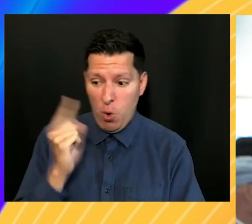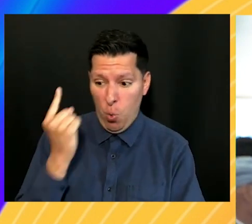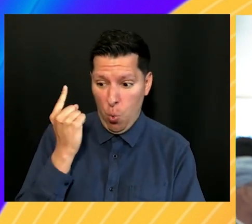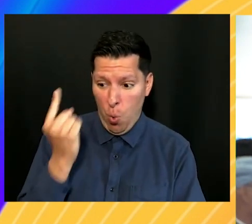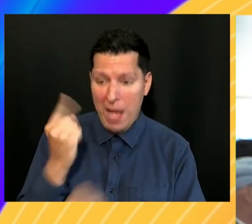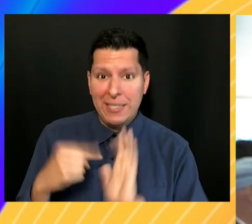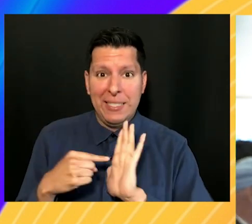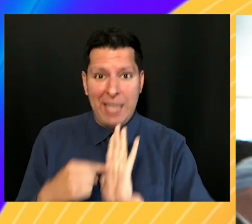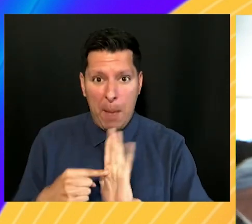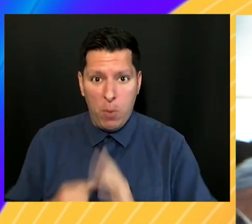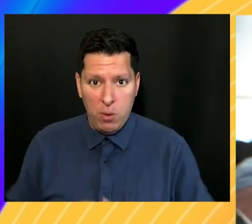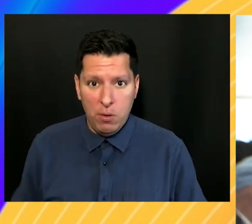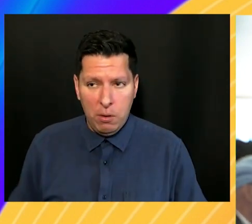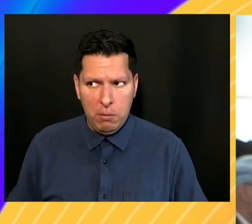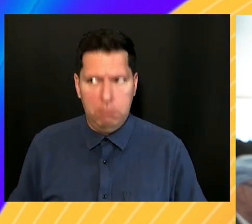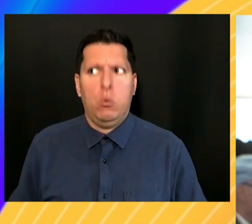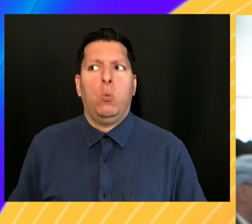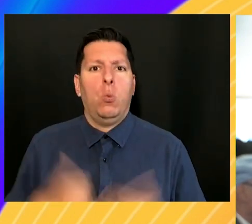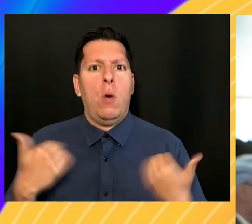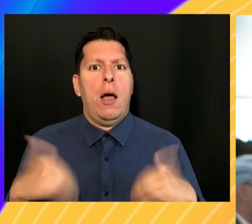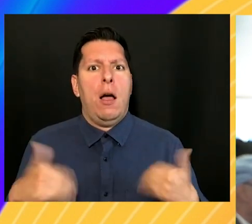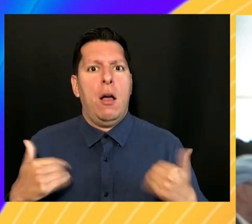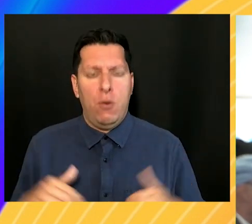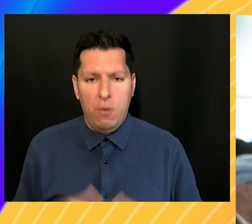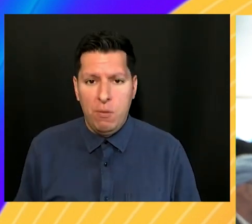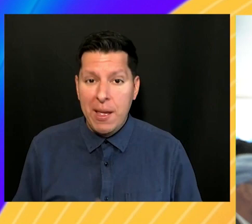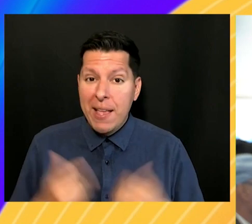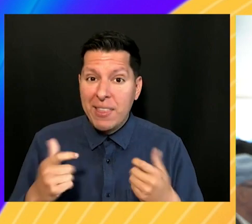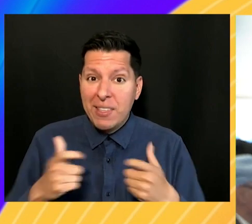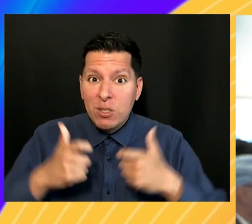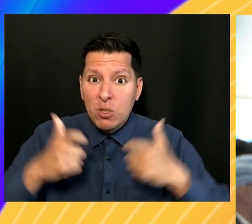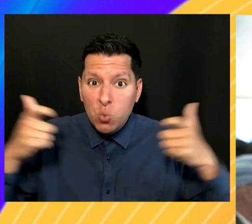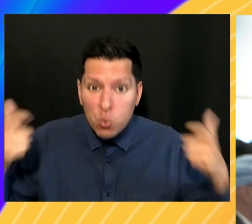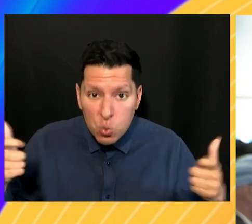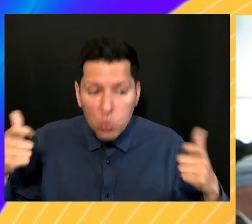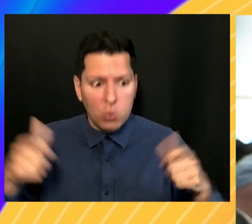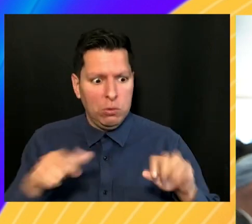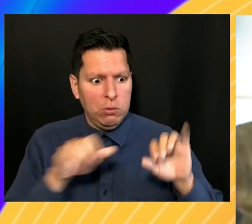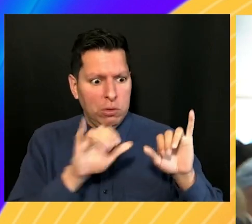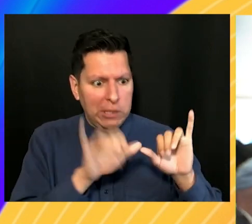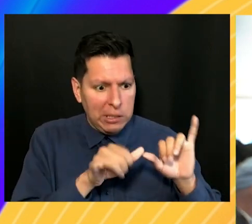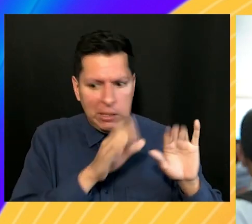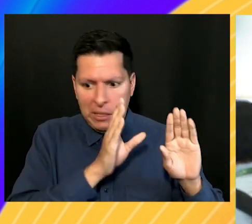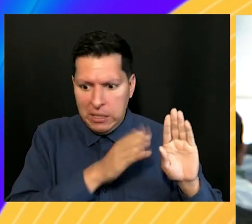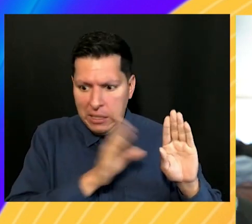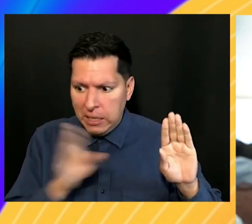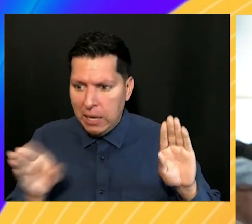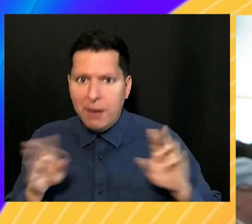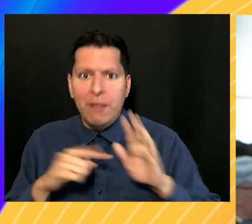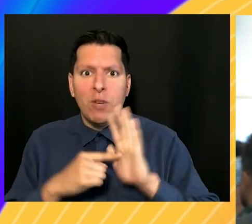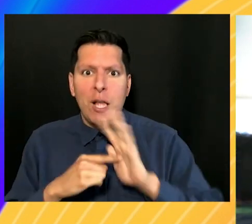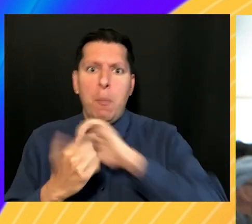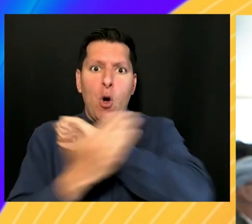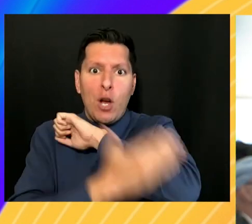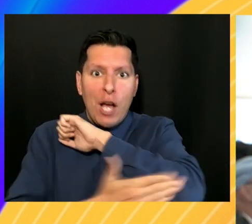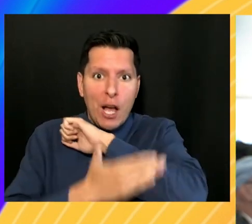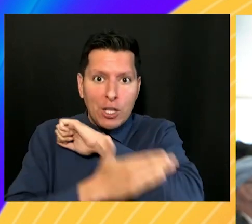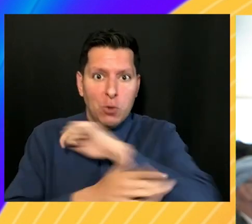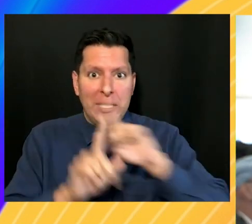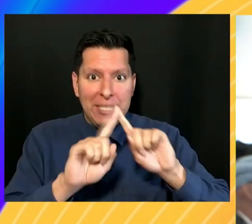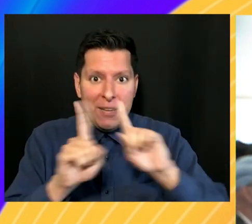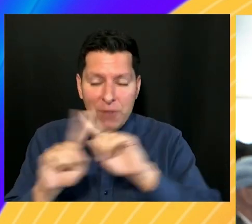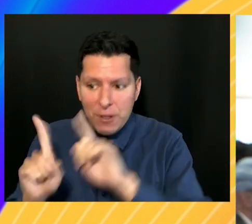talking, there's whole large-scale population sequencing efforts at the country levels, and we're sequencing literally